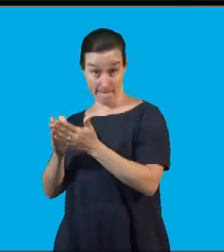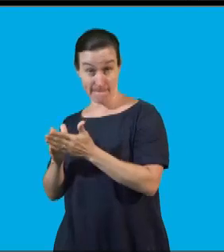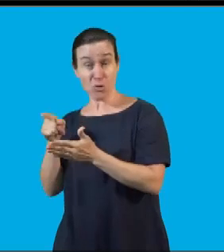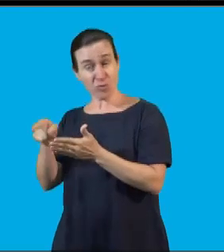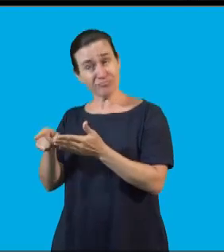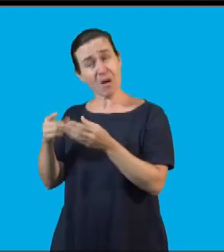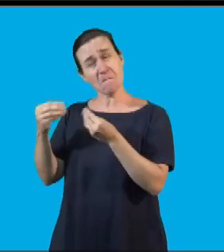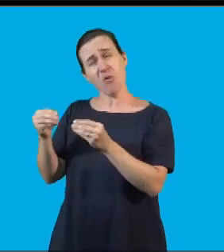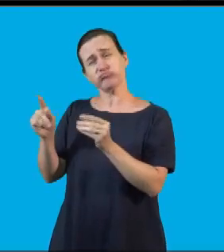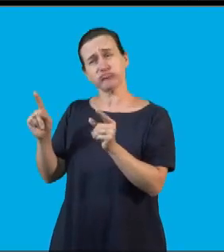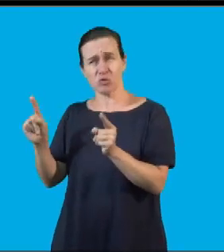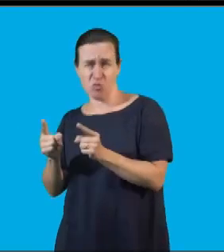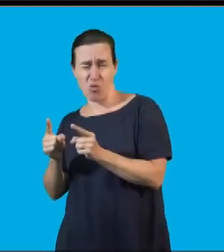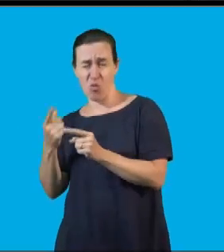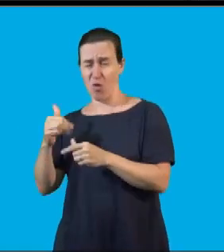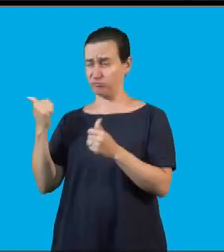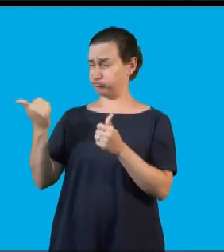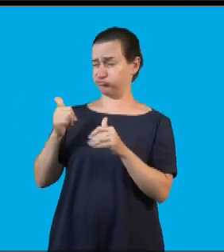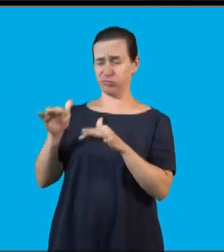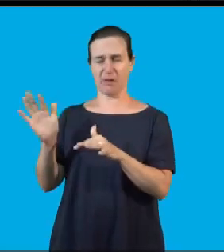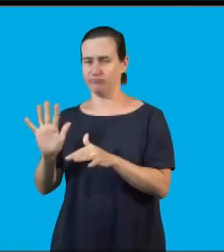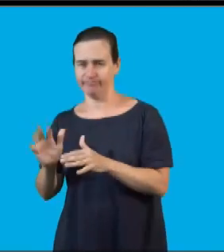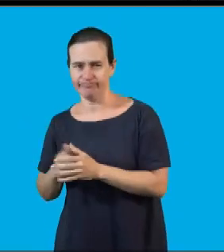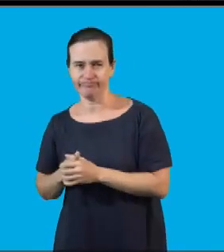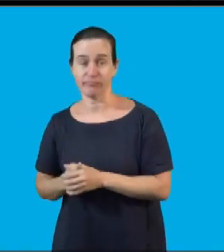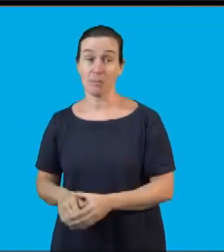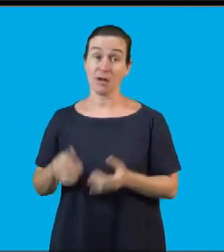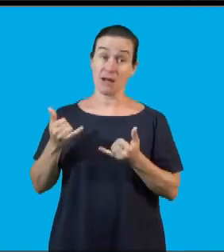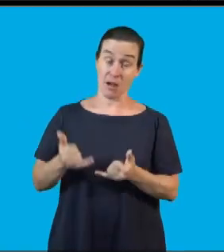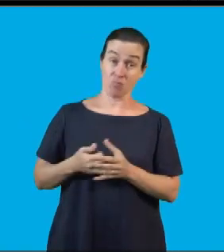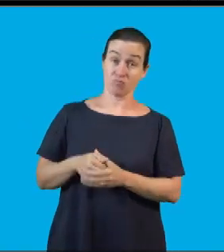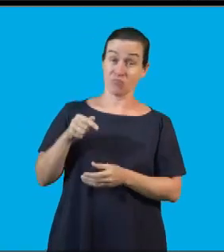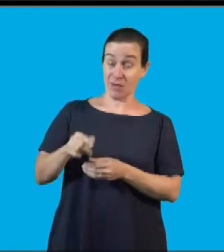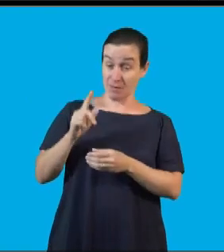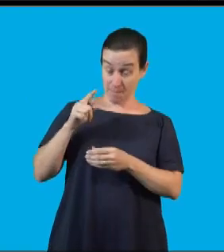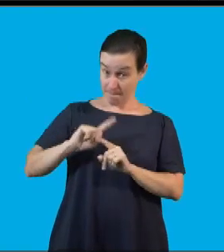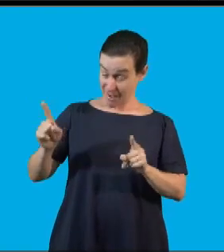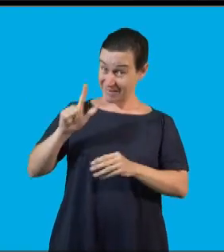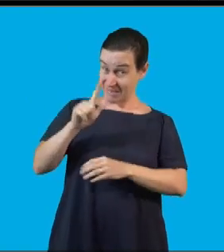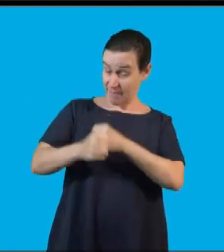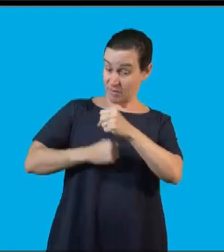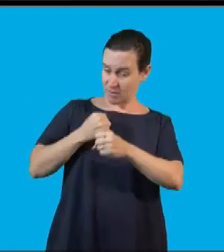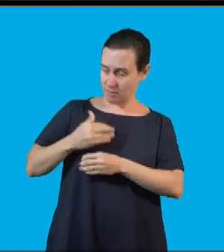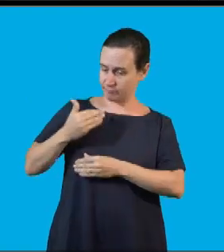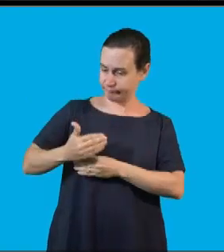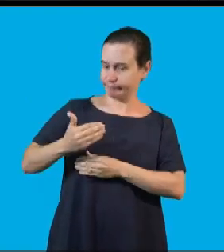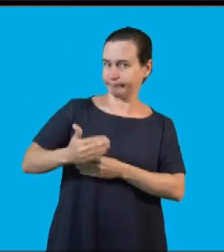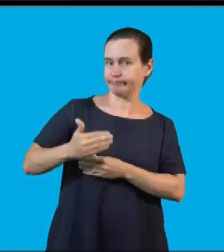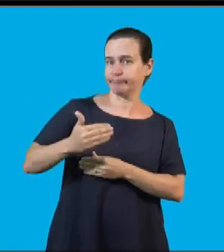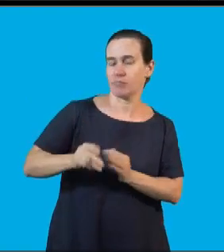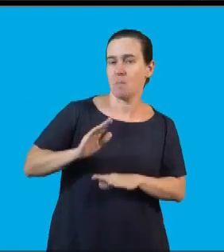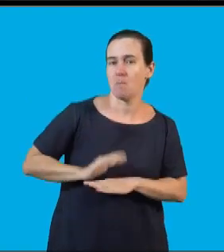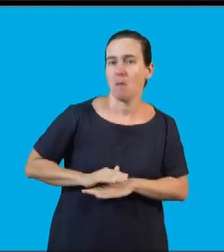still small, also notched up its 7th year of double-digit growth in the 2021 pandemic